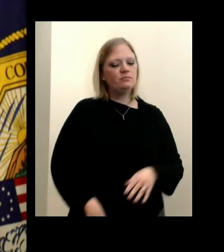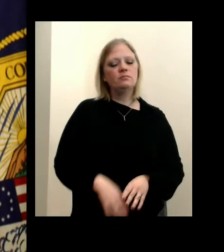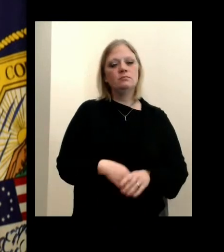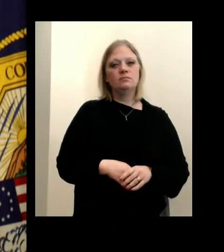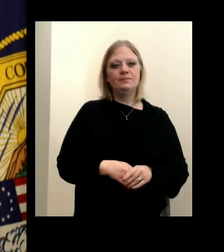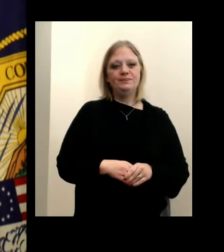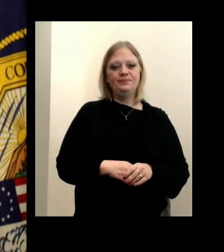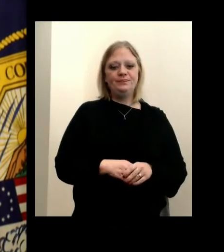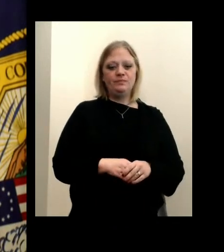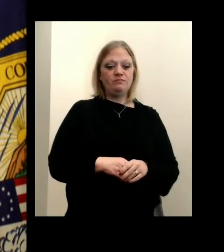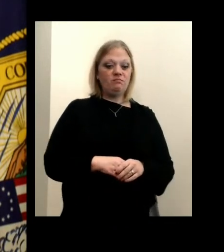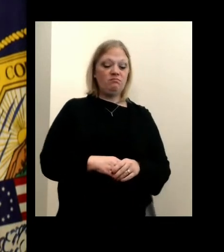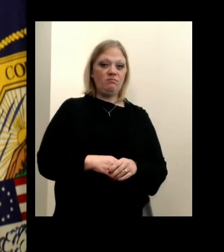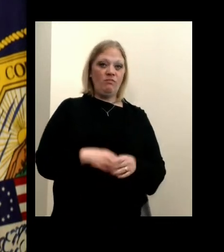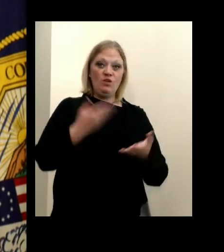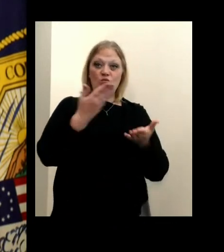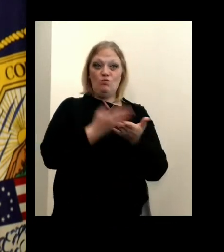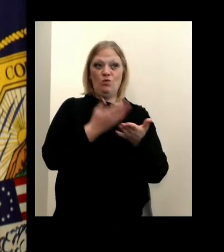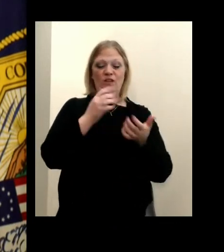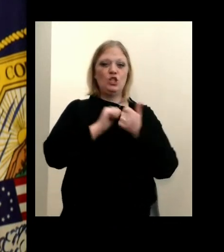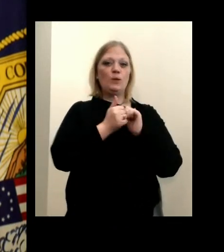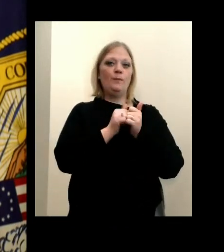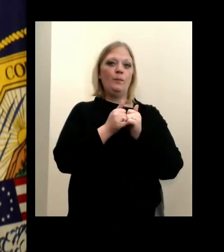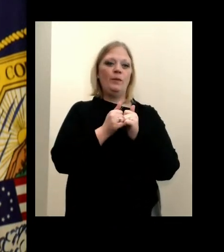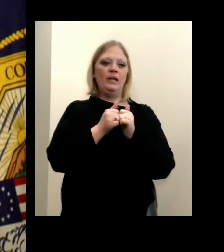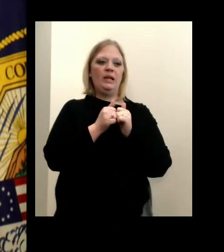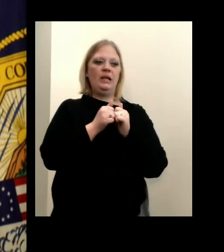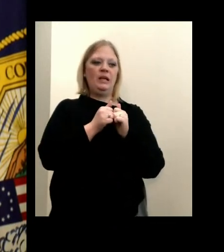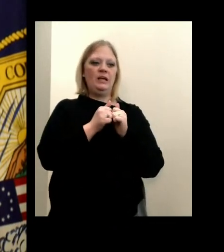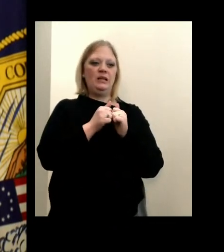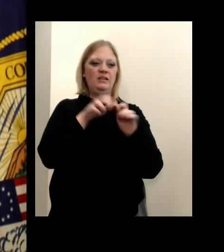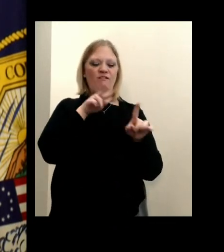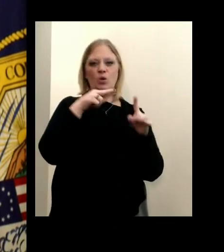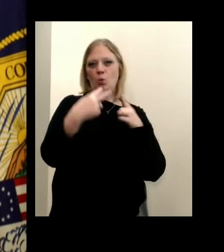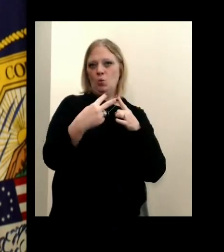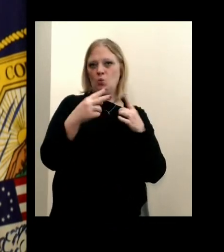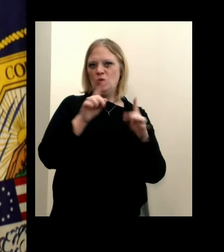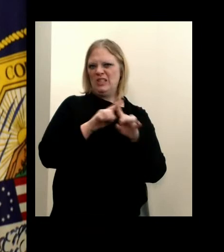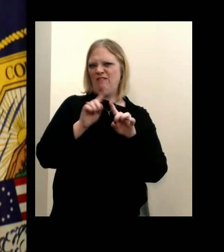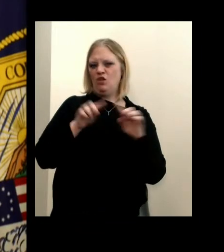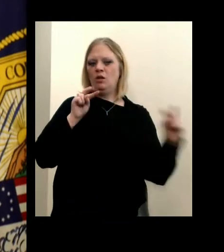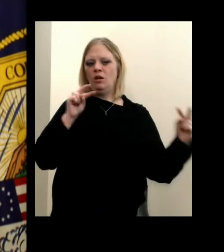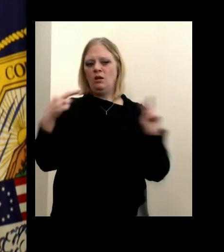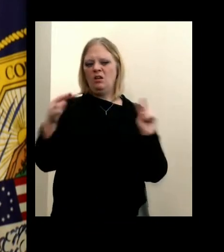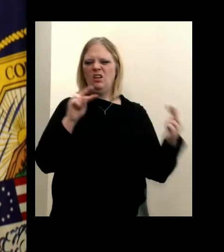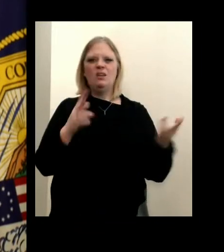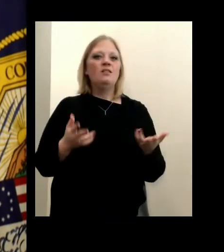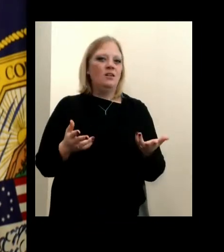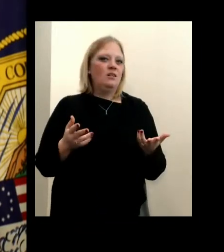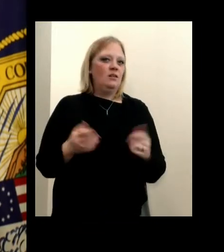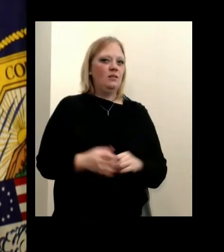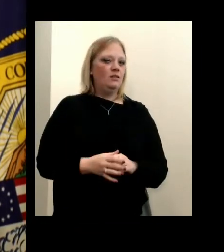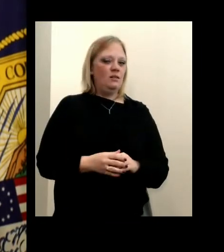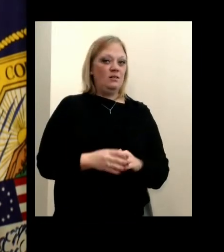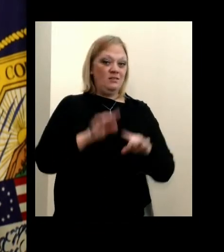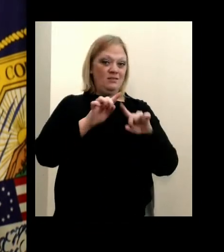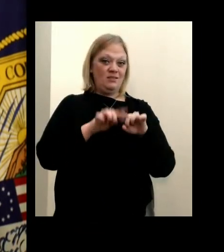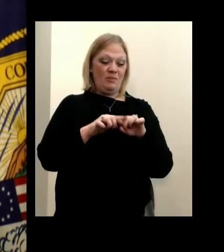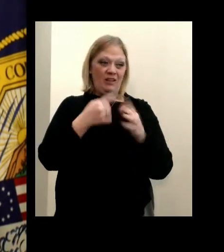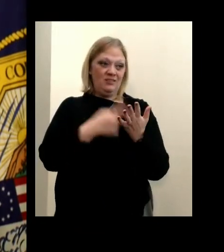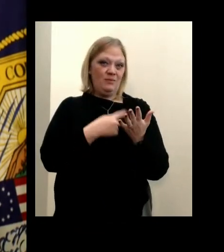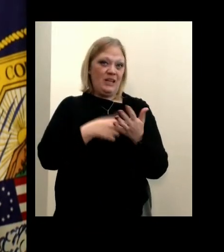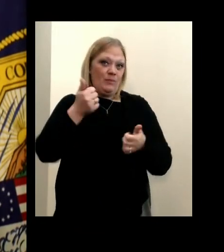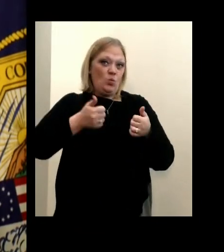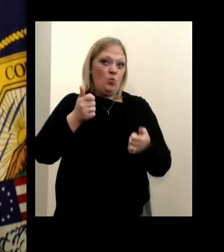And that just goes to show that there's competing views on this. There's competing views. I mean, it depends on sometimes what judge you